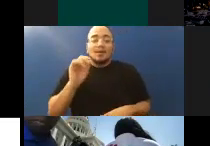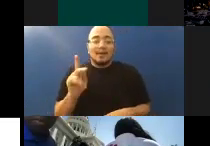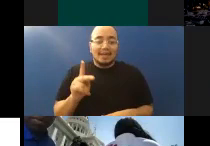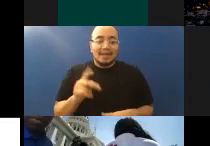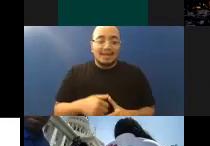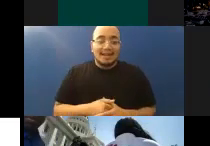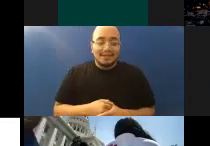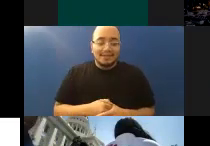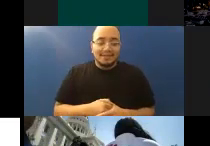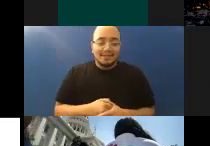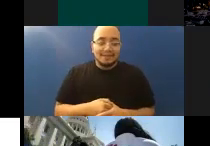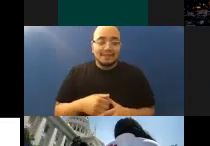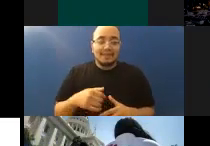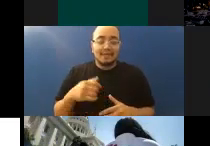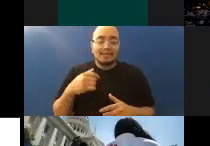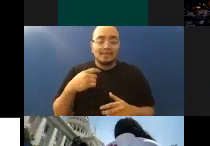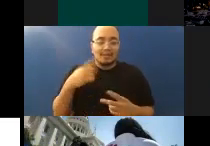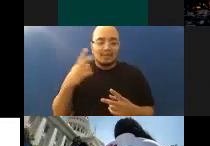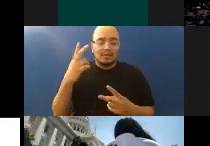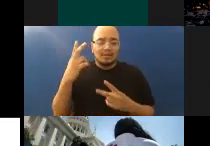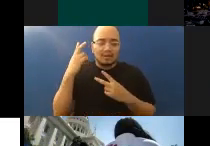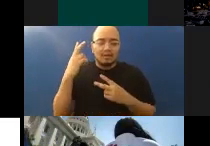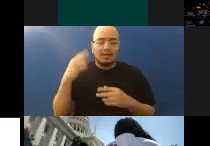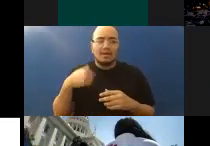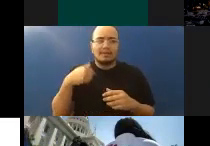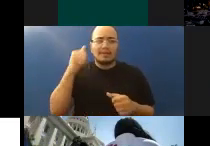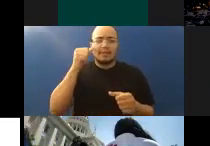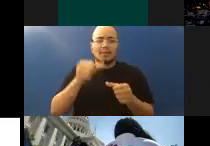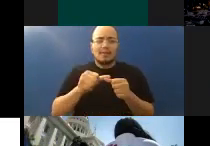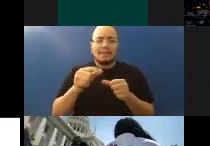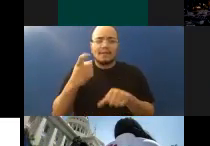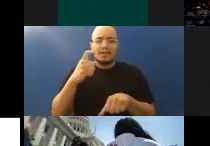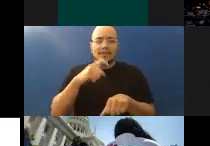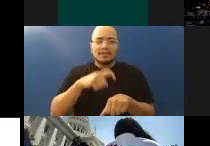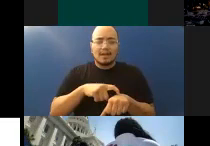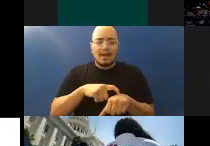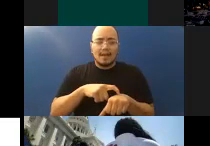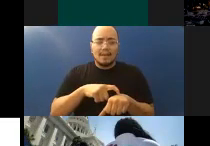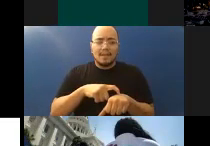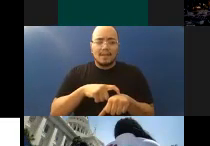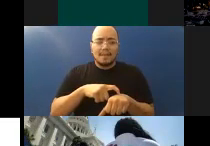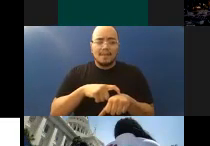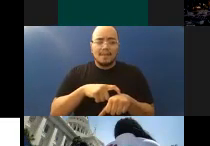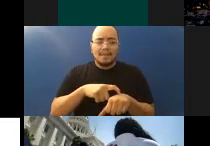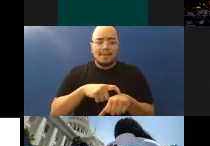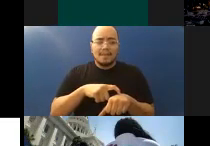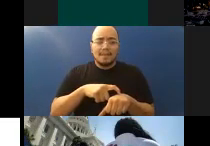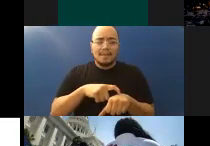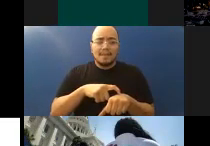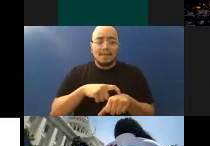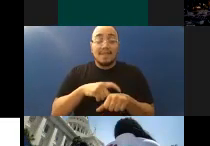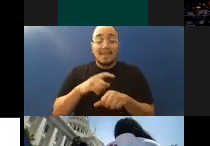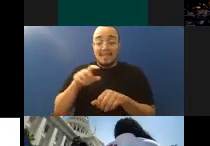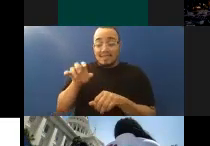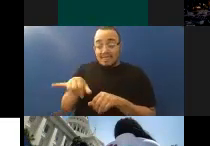So I remember the first time, and this is a image and a conversation that has been stuck in my